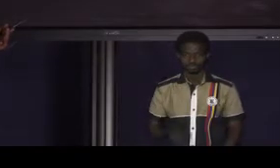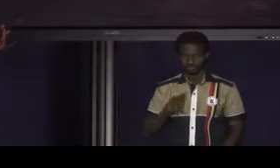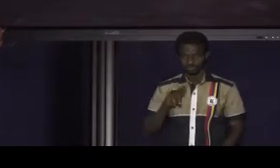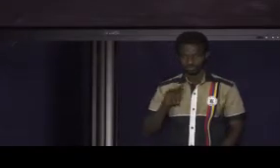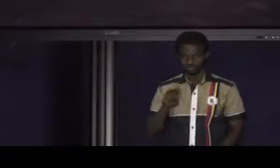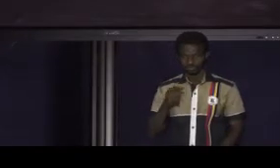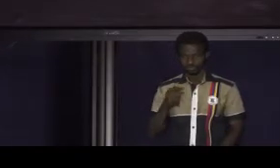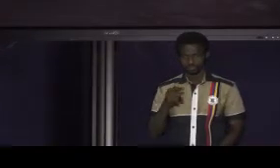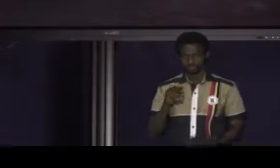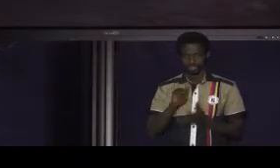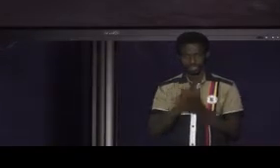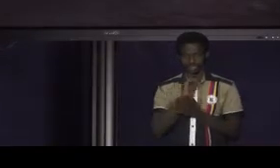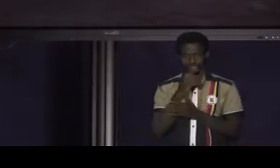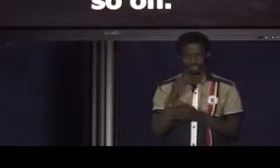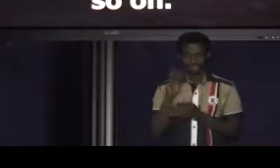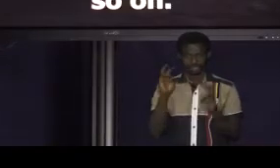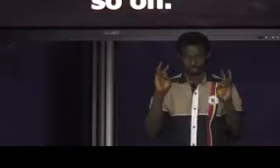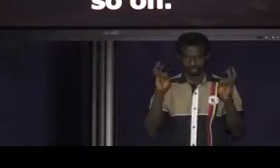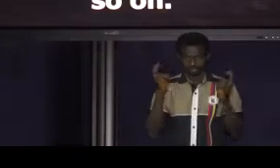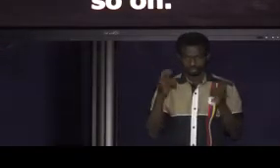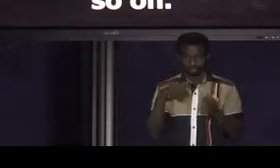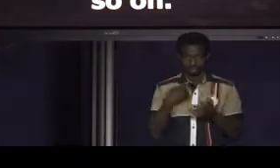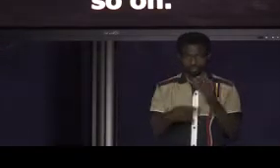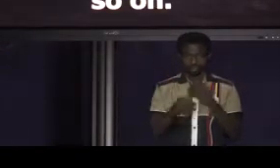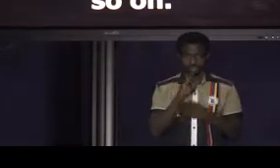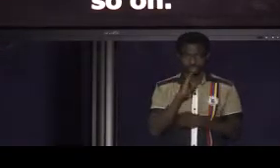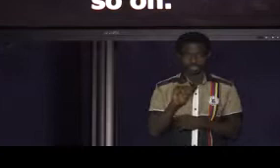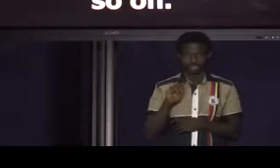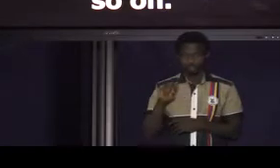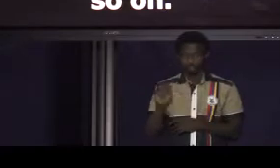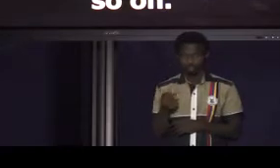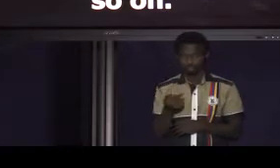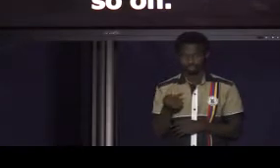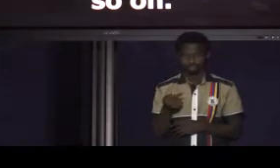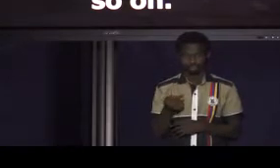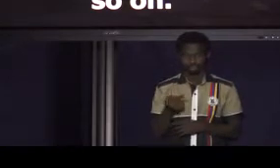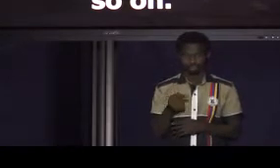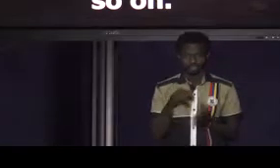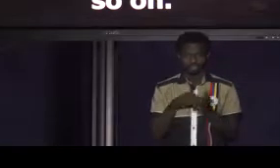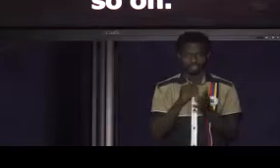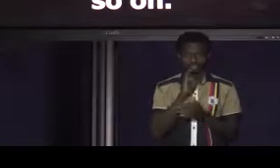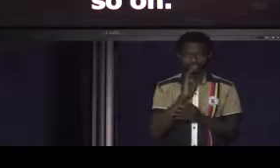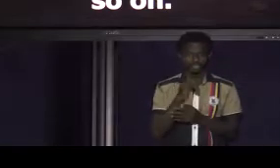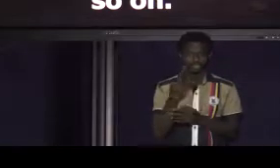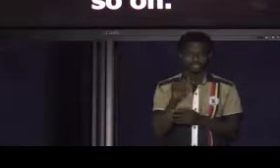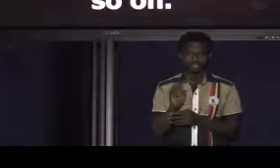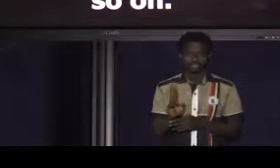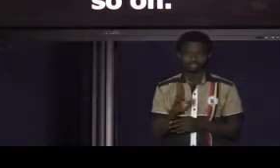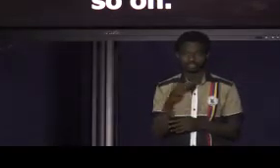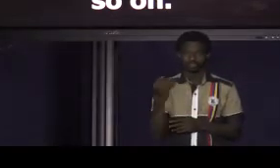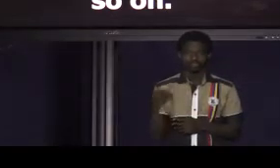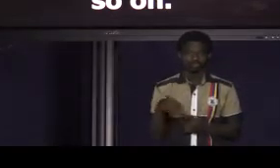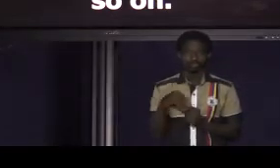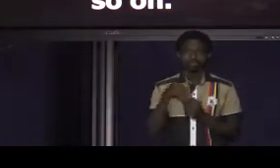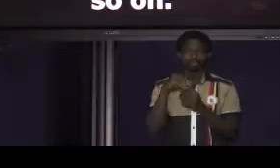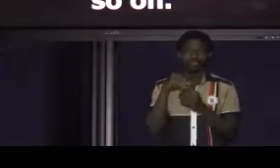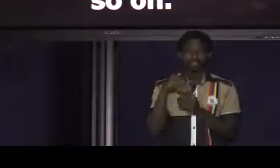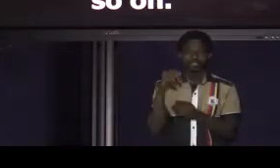Punctuation, that's the topic. What is punctuation? Punctuation is the use of special